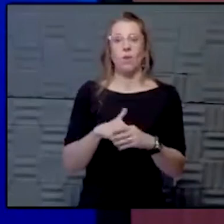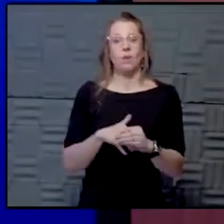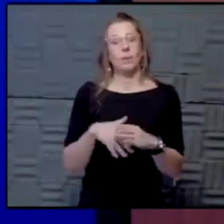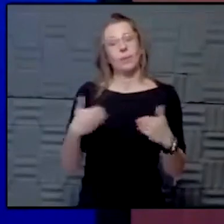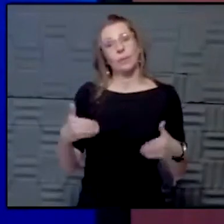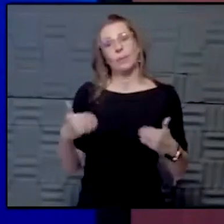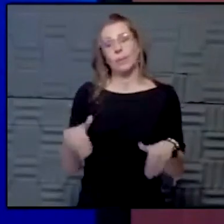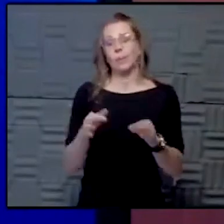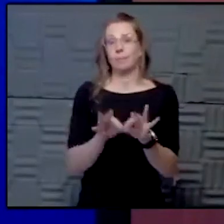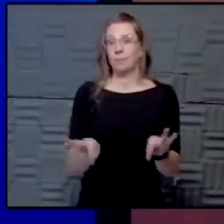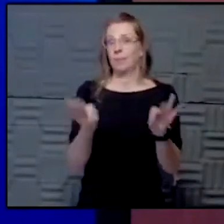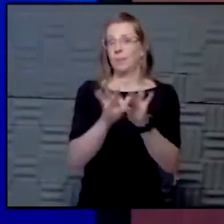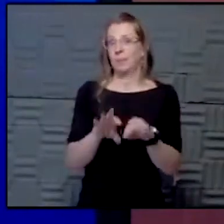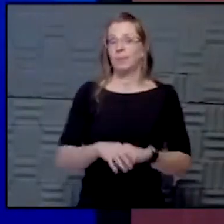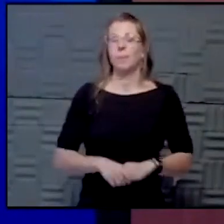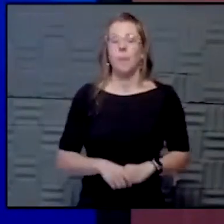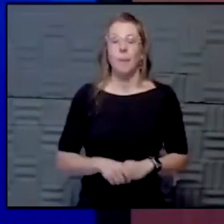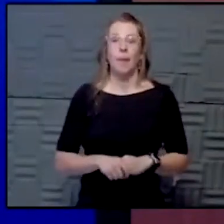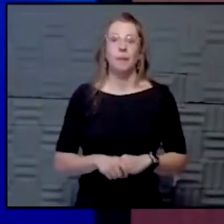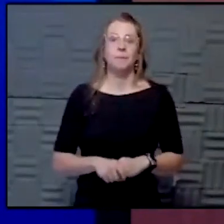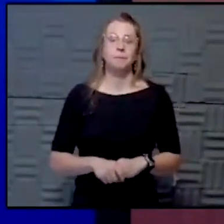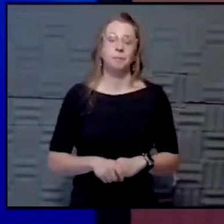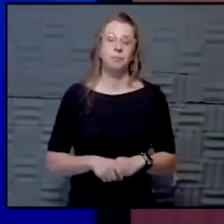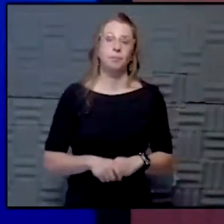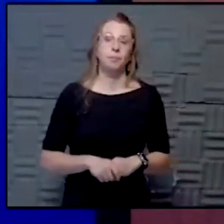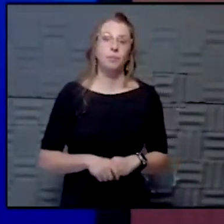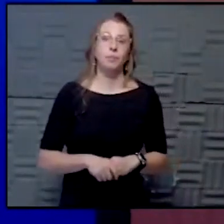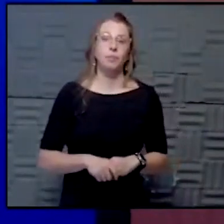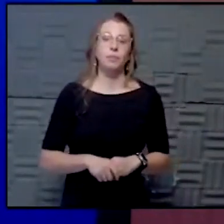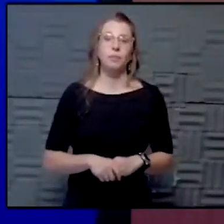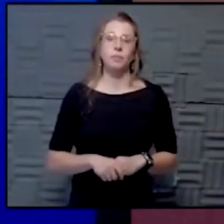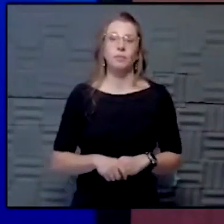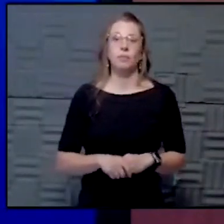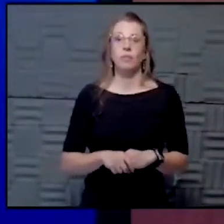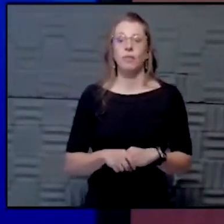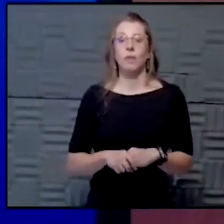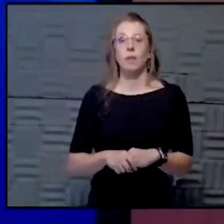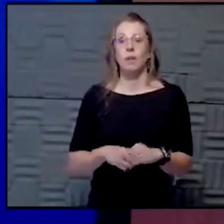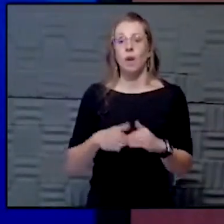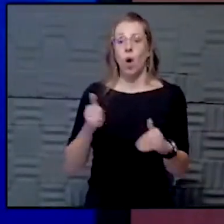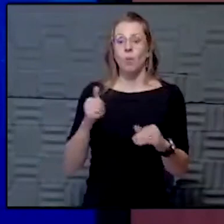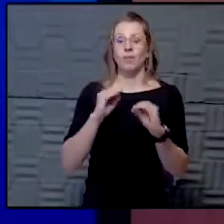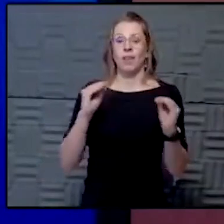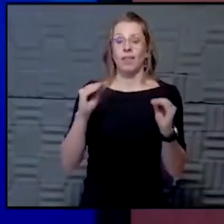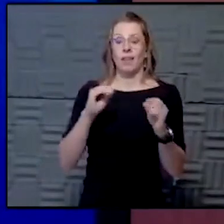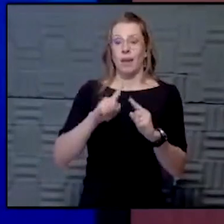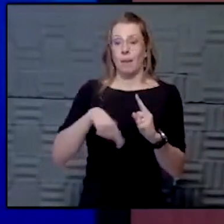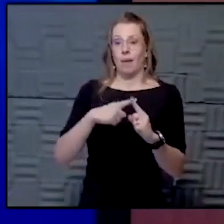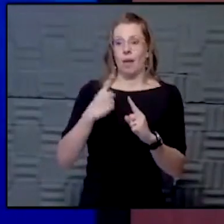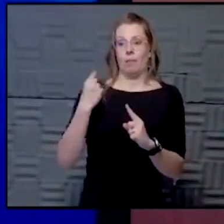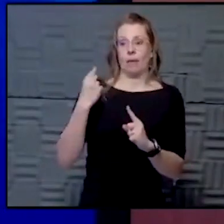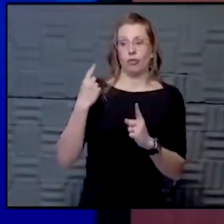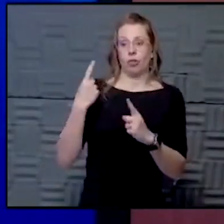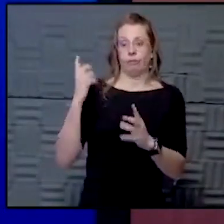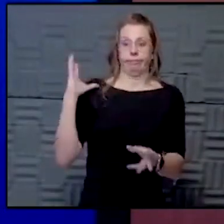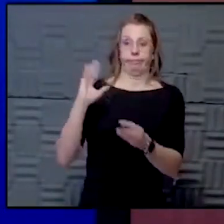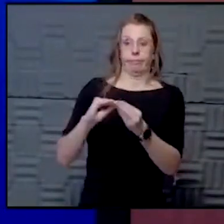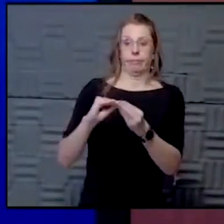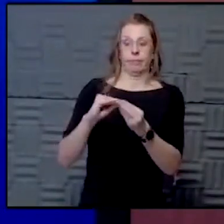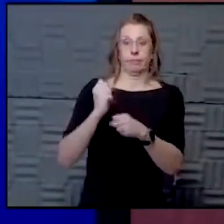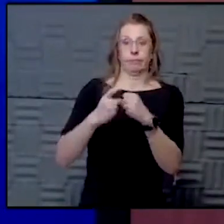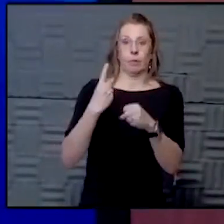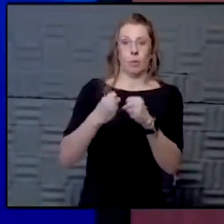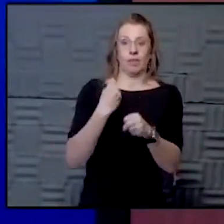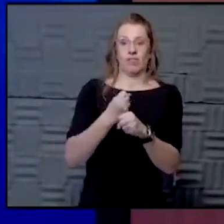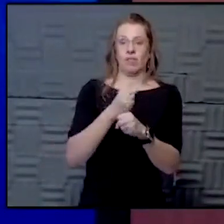huge. And nothing, well, almost nothing about the last year has been easy. For many